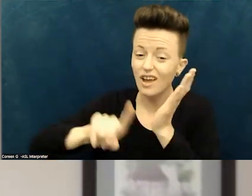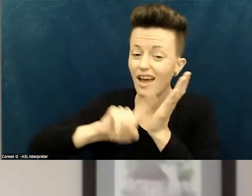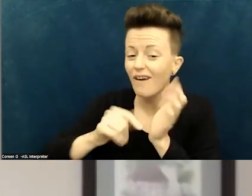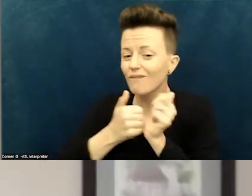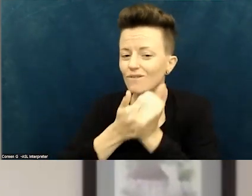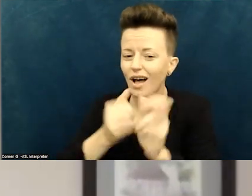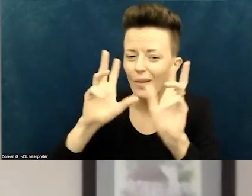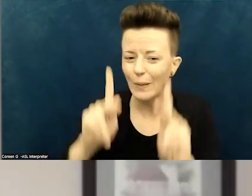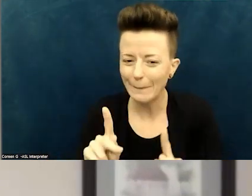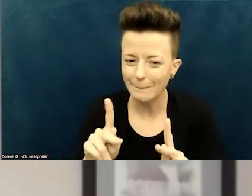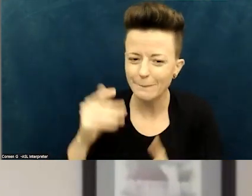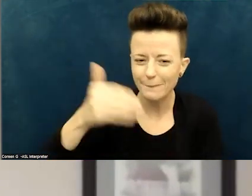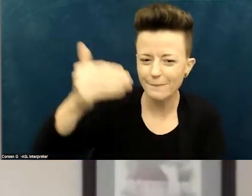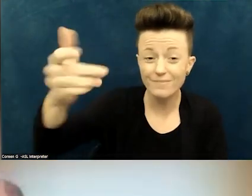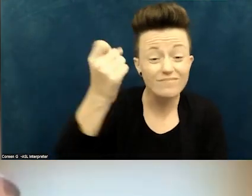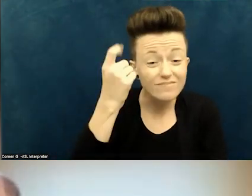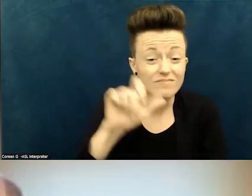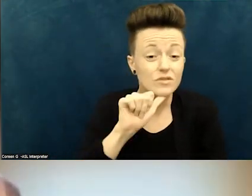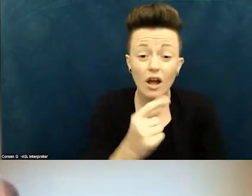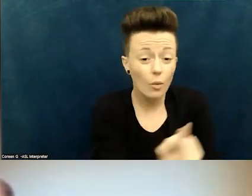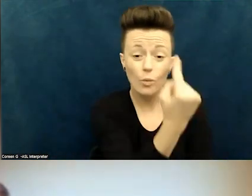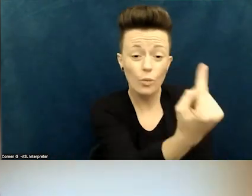But it shouldn't have to be by you. Right.